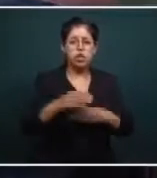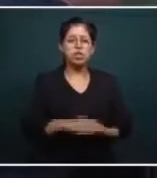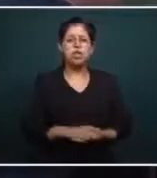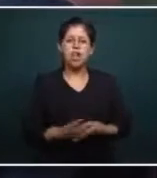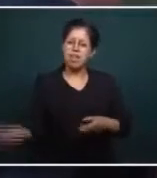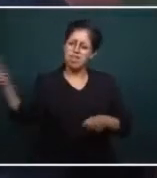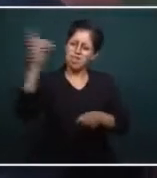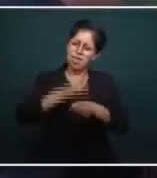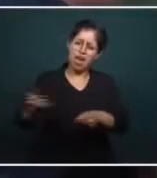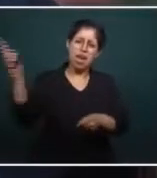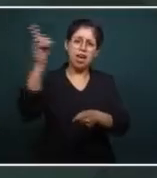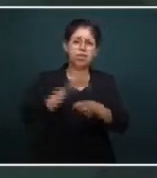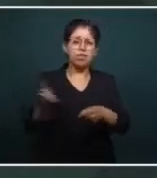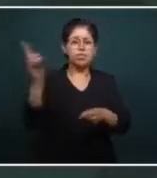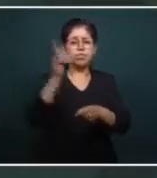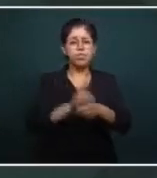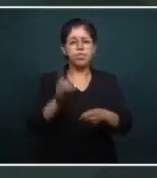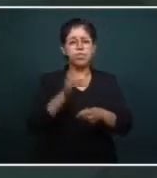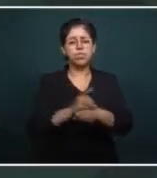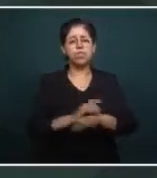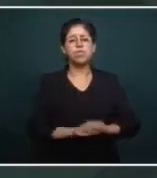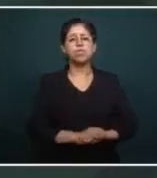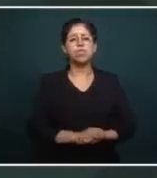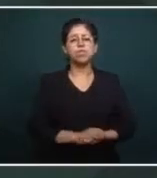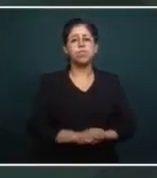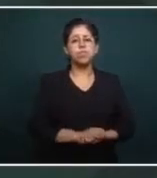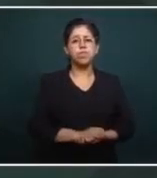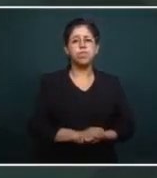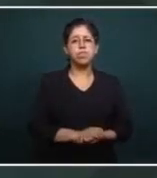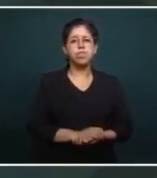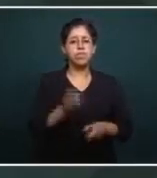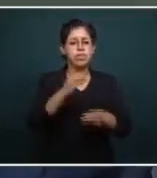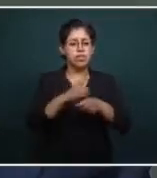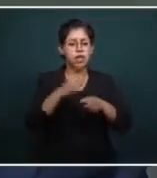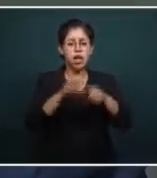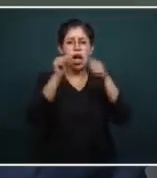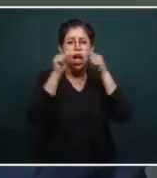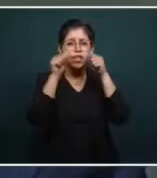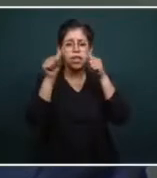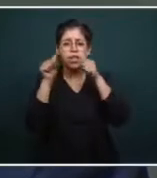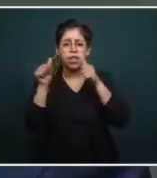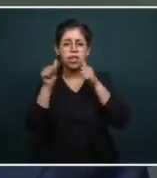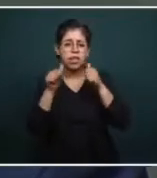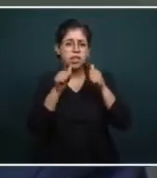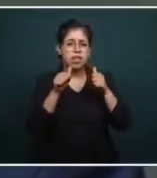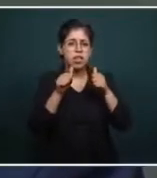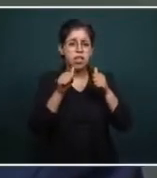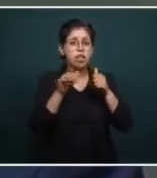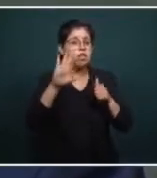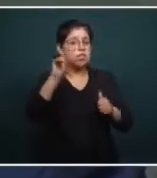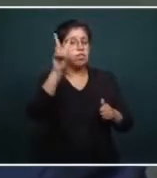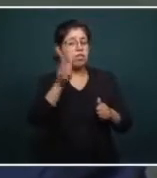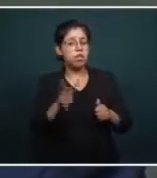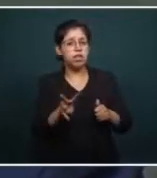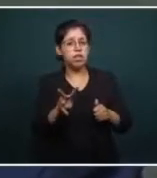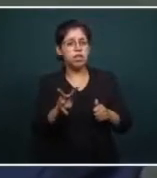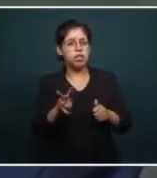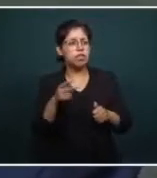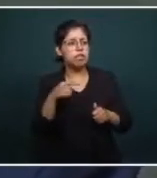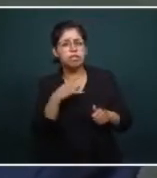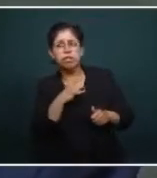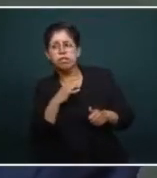días that every day estamos we are atendiendo attending el problema de la inseguridad. the problem